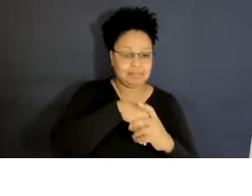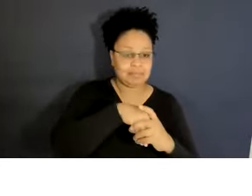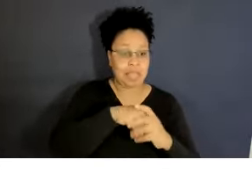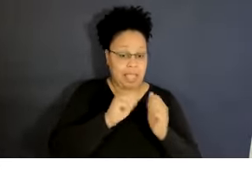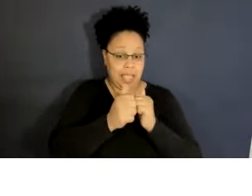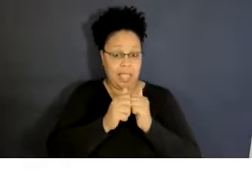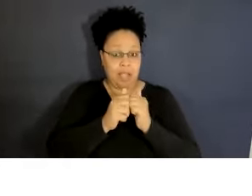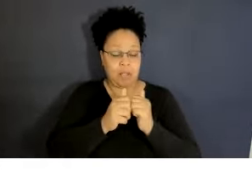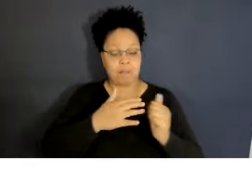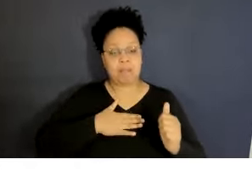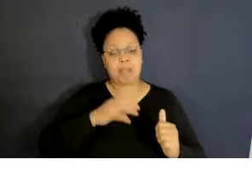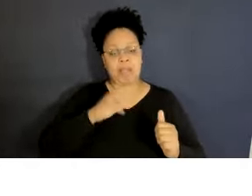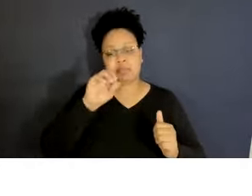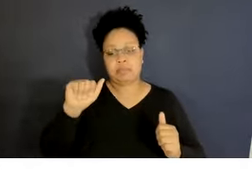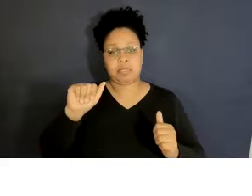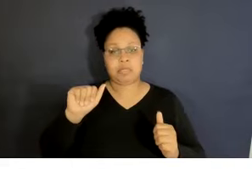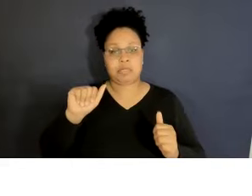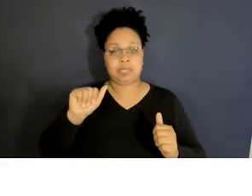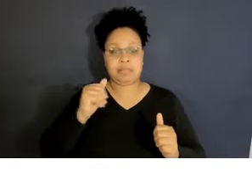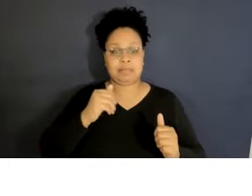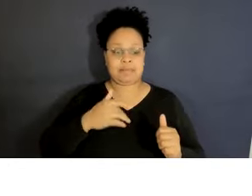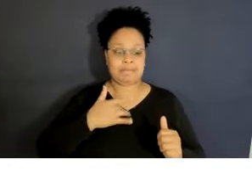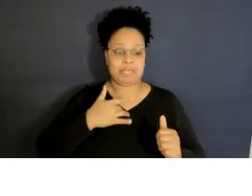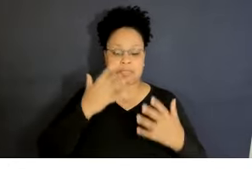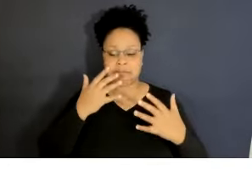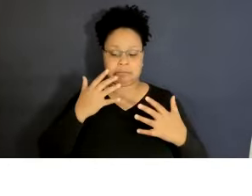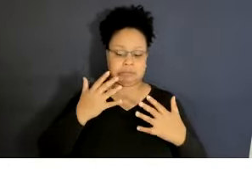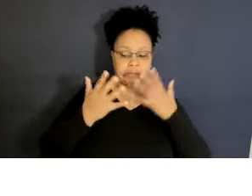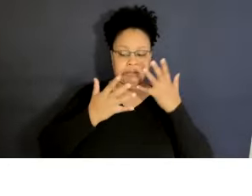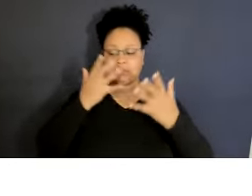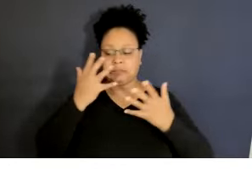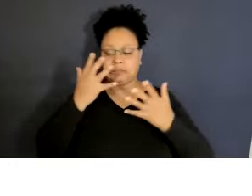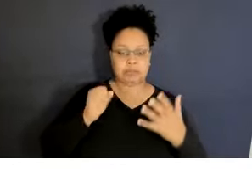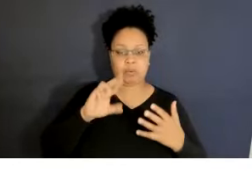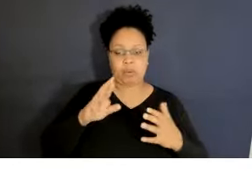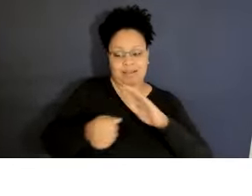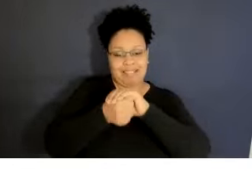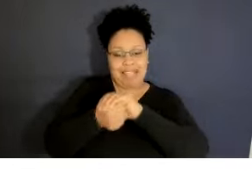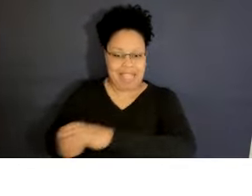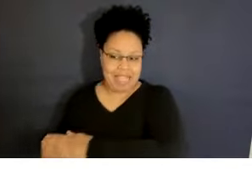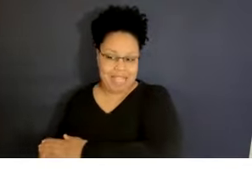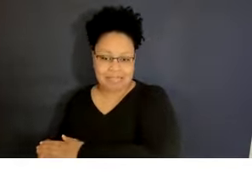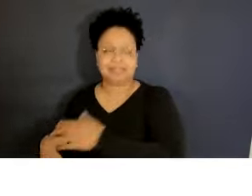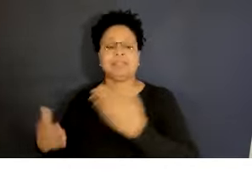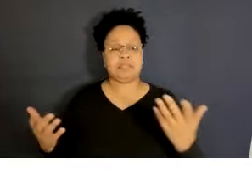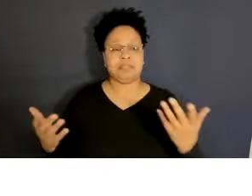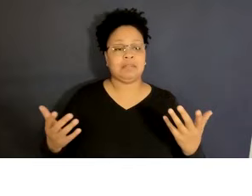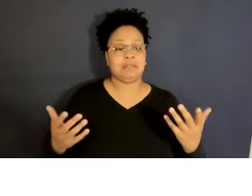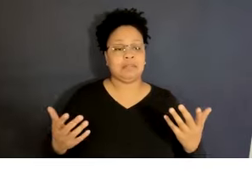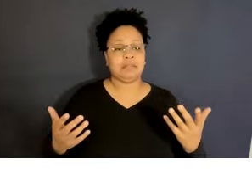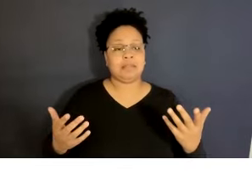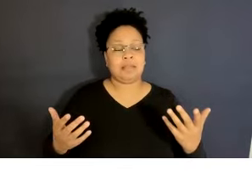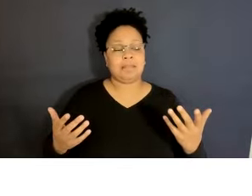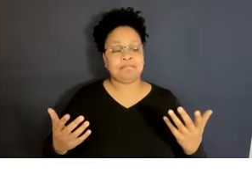and being ashamed of my disability and to beat my disability. It wasn't until college that I